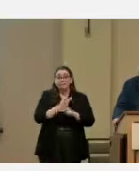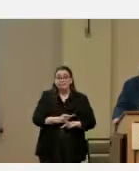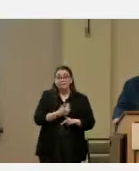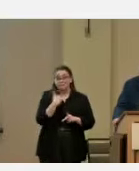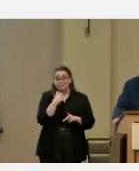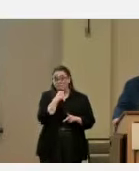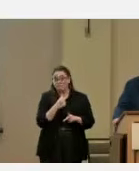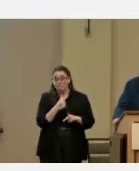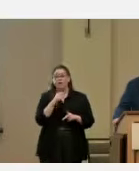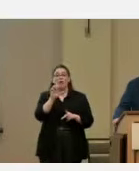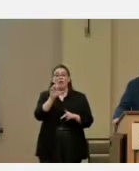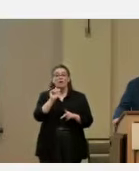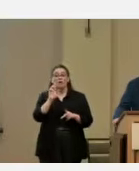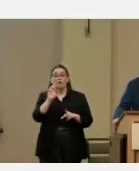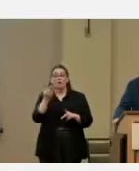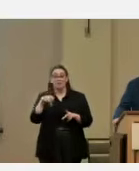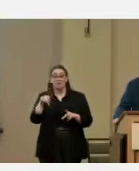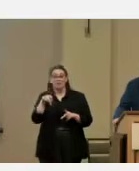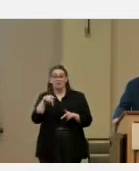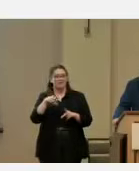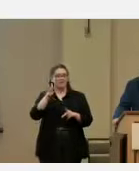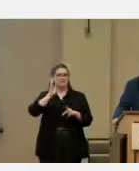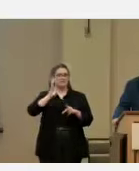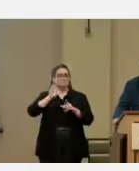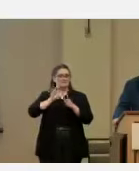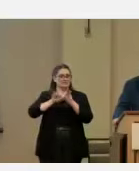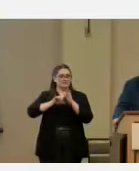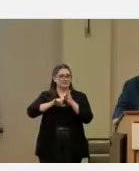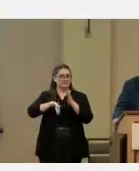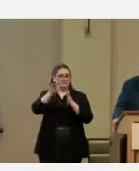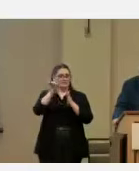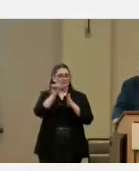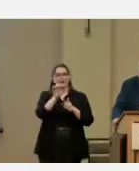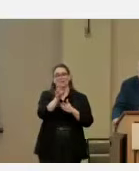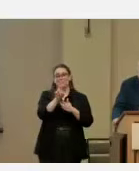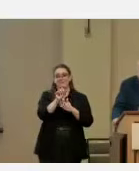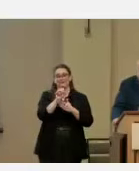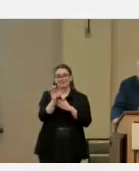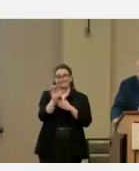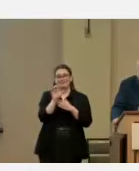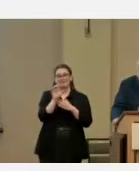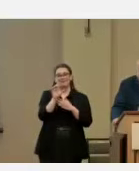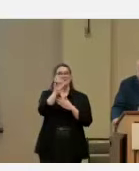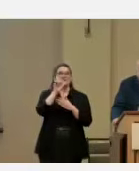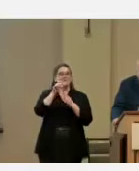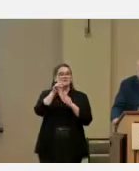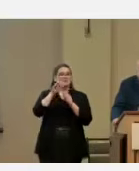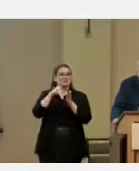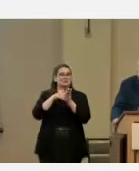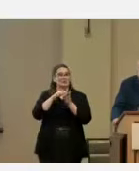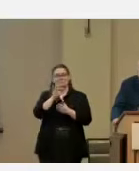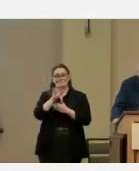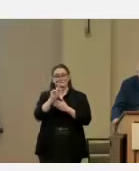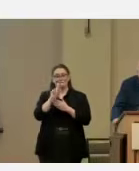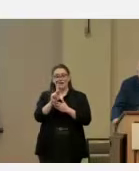CAR-P was originally discovered out of USC by Frank Kismorio 20 years ago, and